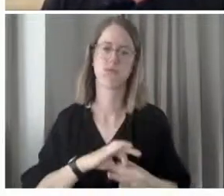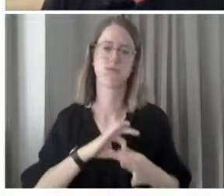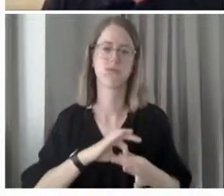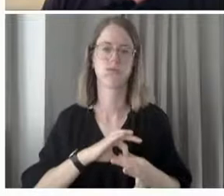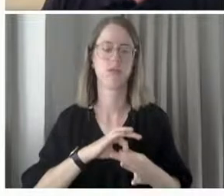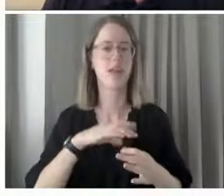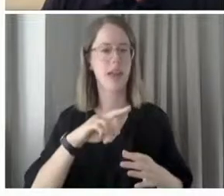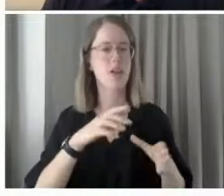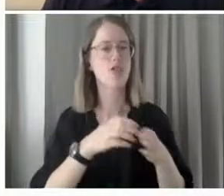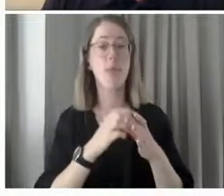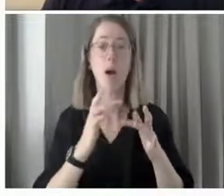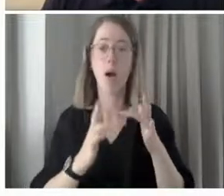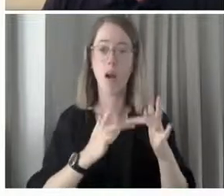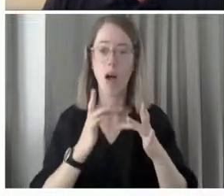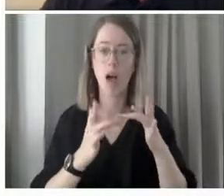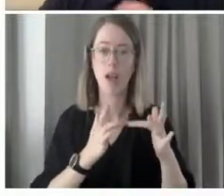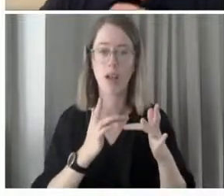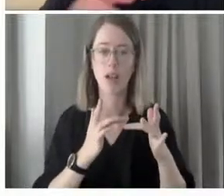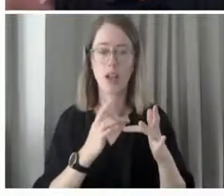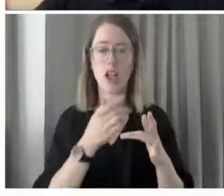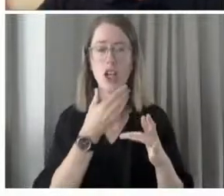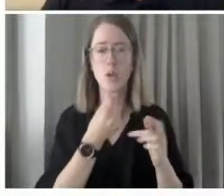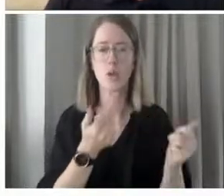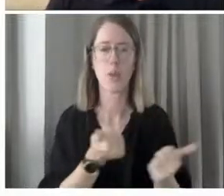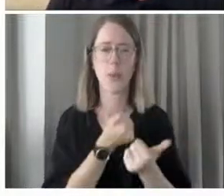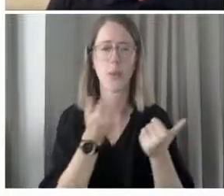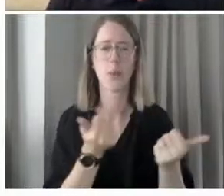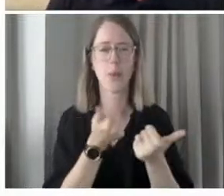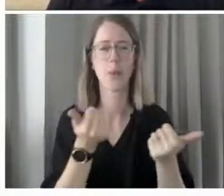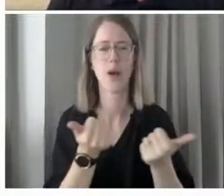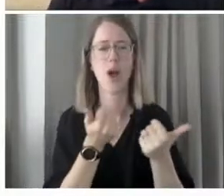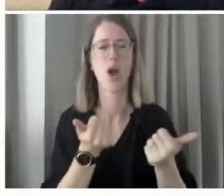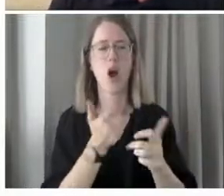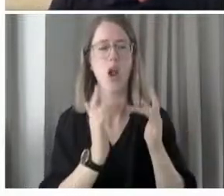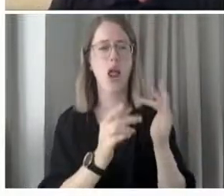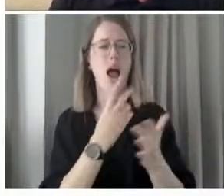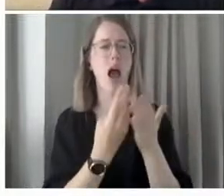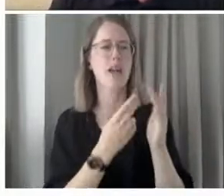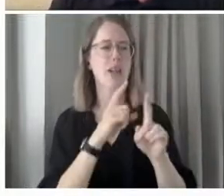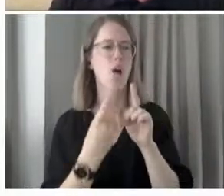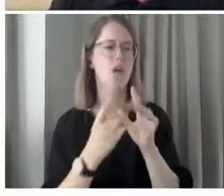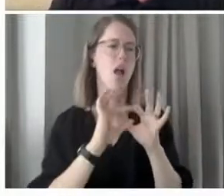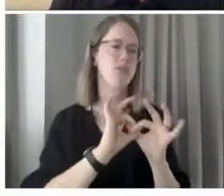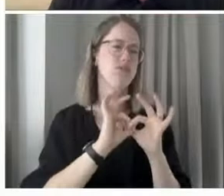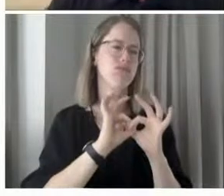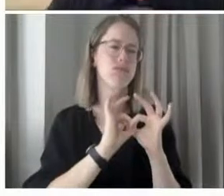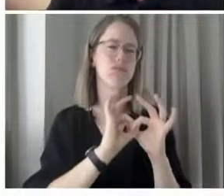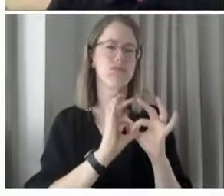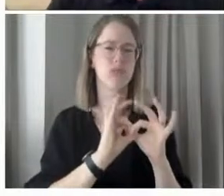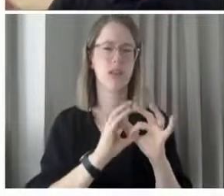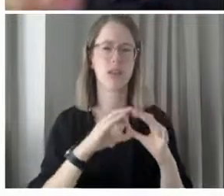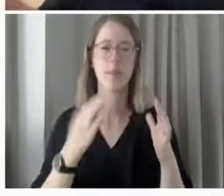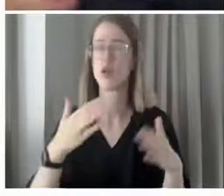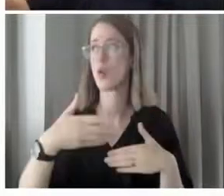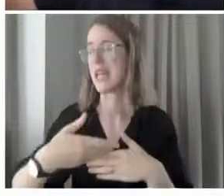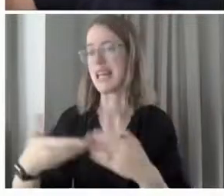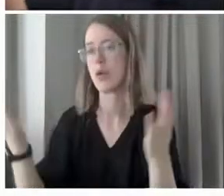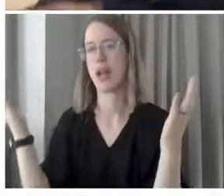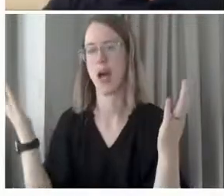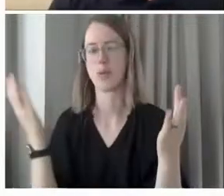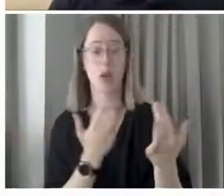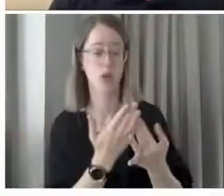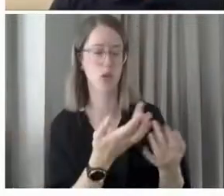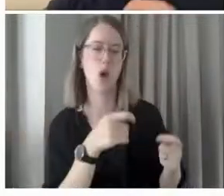online use more online art and culture than anyone else during